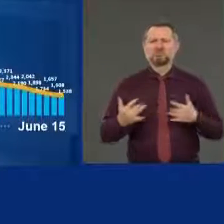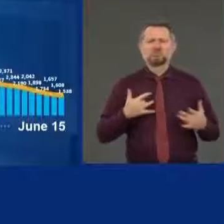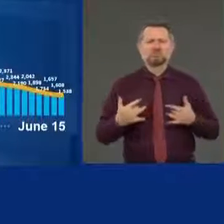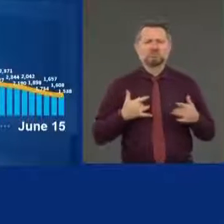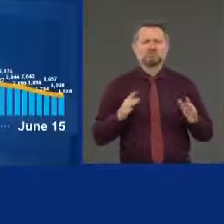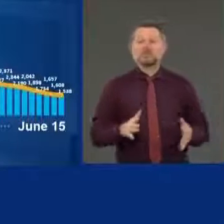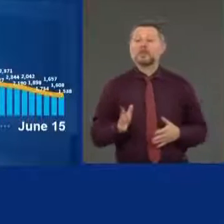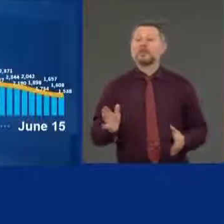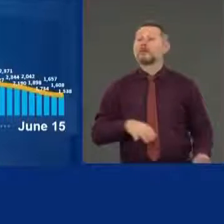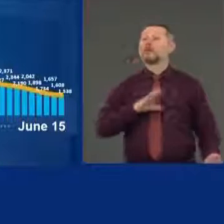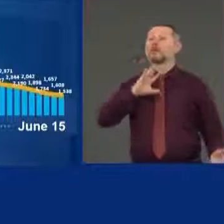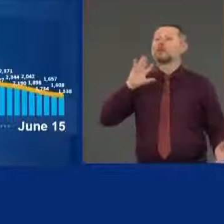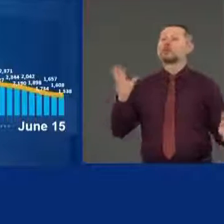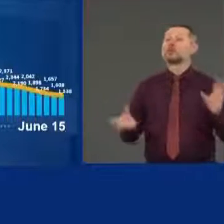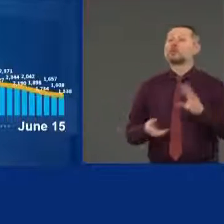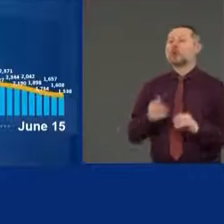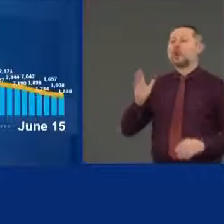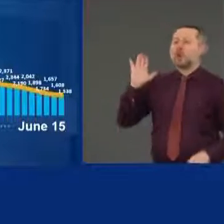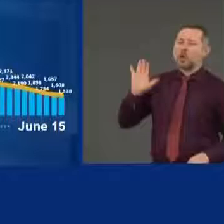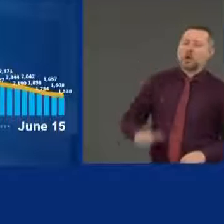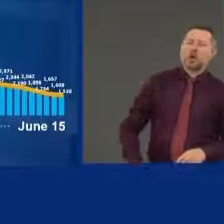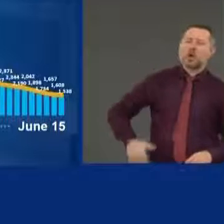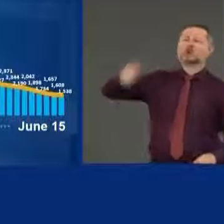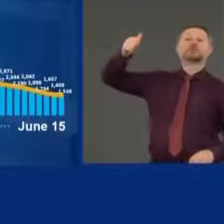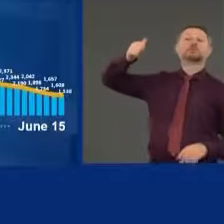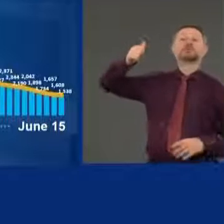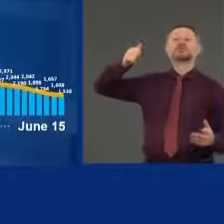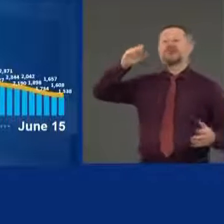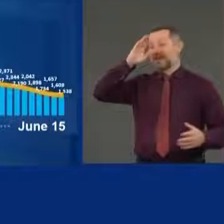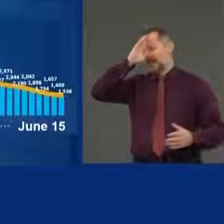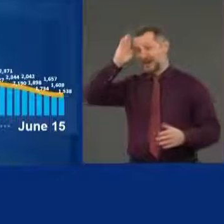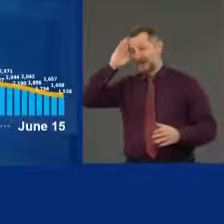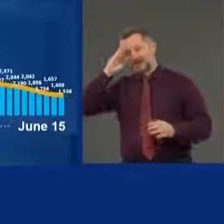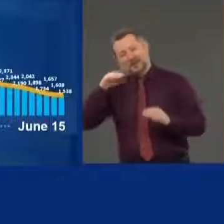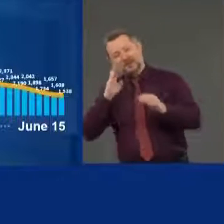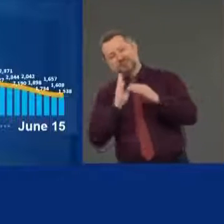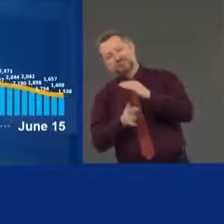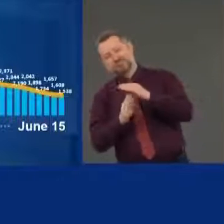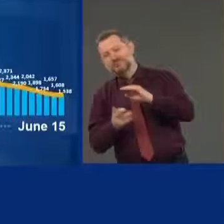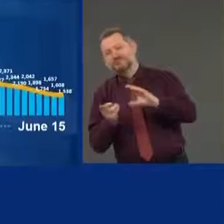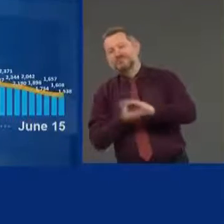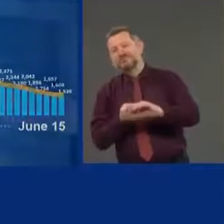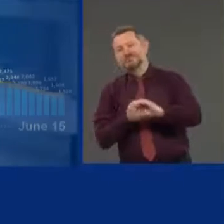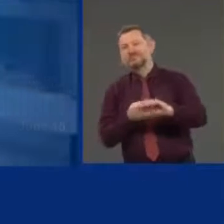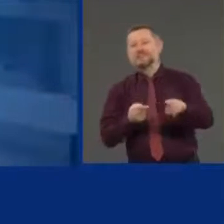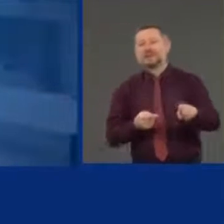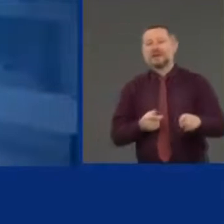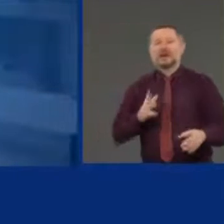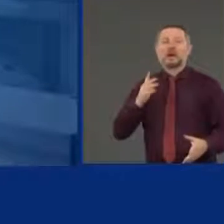We have the lowest number of hospitalizations since we started. Amen.